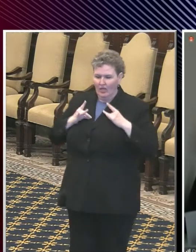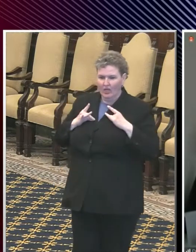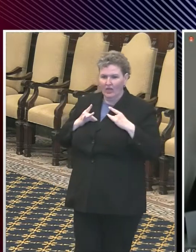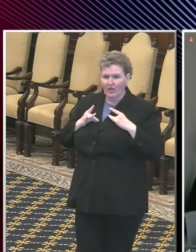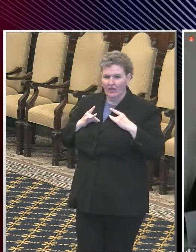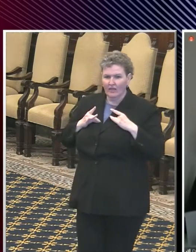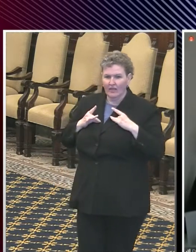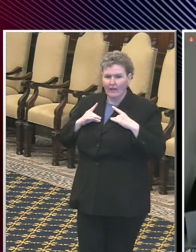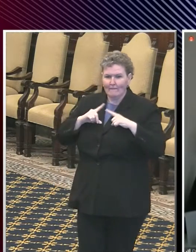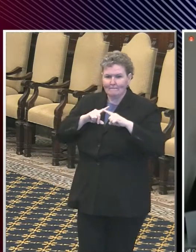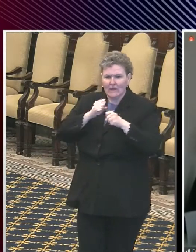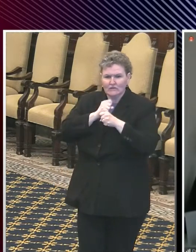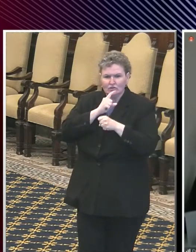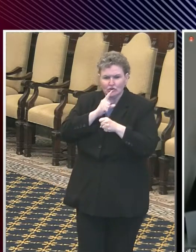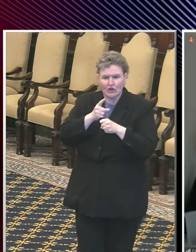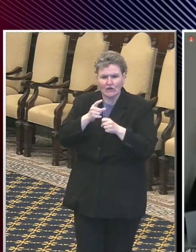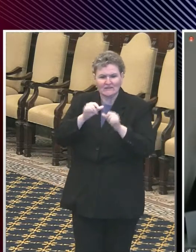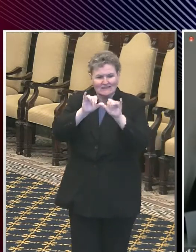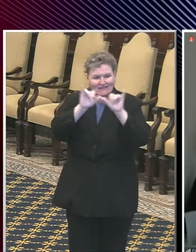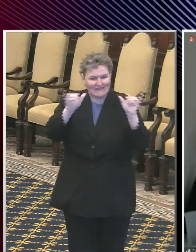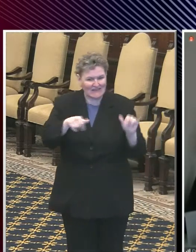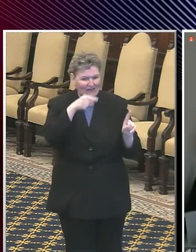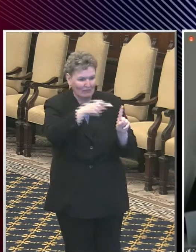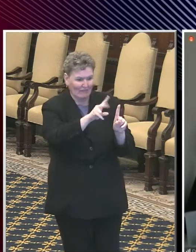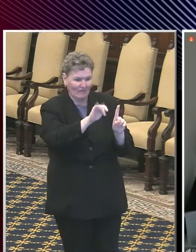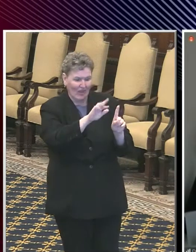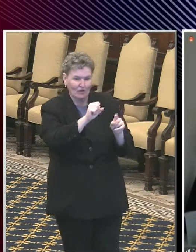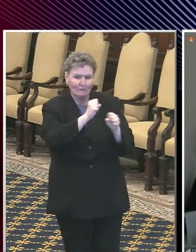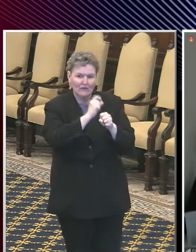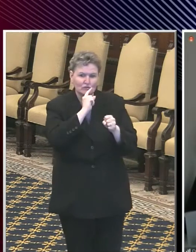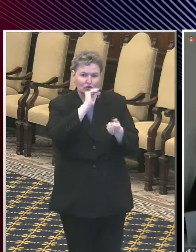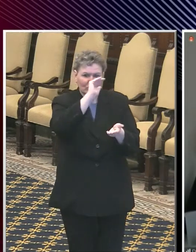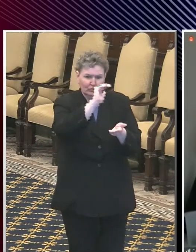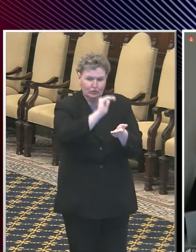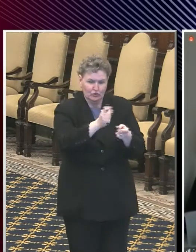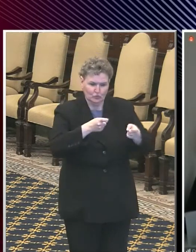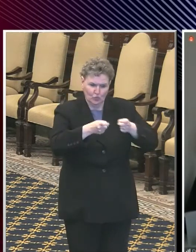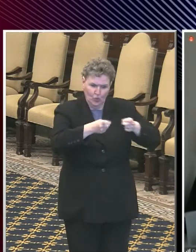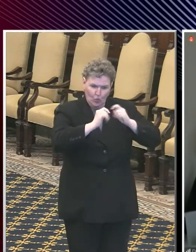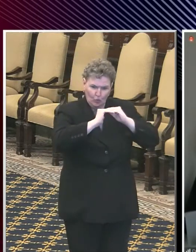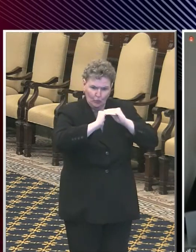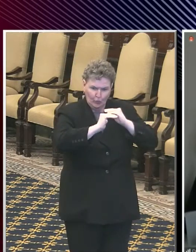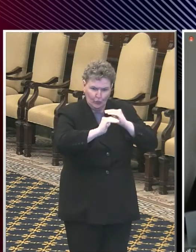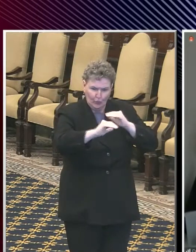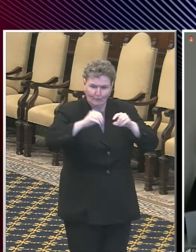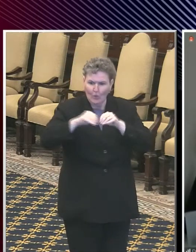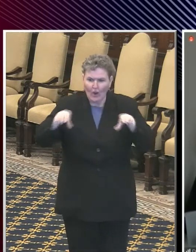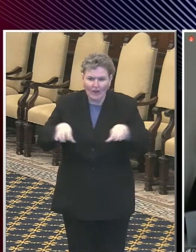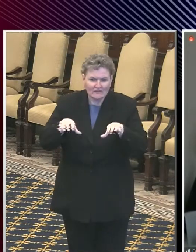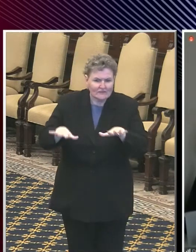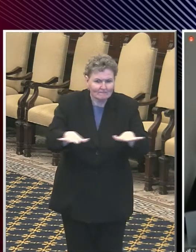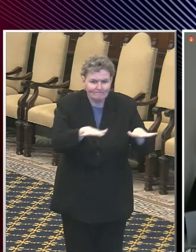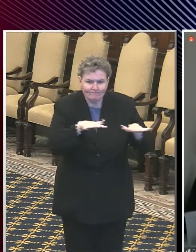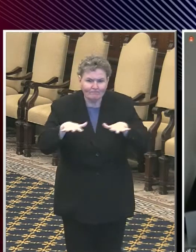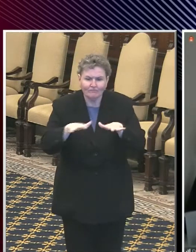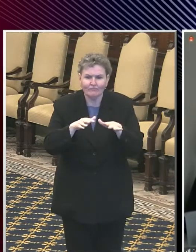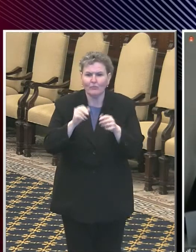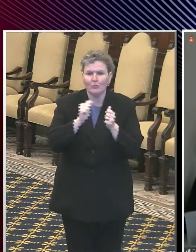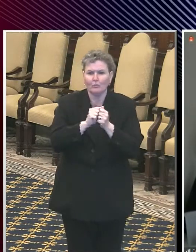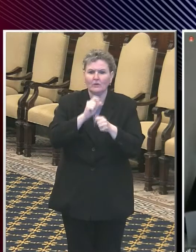nearby, and telling them that they need to go into quarantine so that if they develop the infection, they don't spread the infection any further. It's a way of stopping the chains